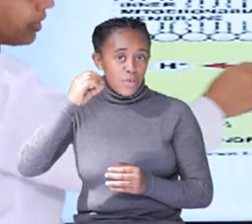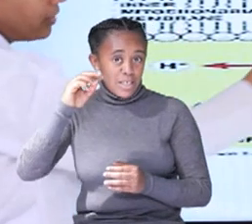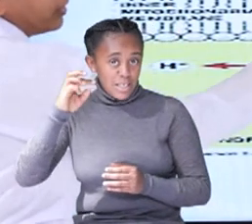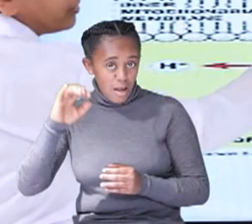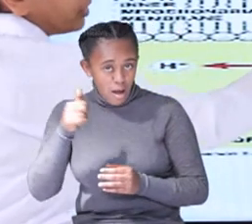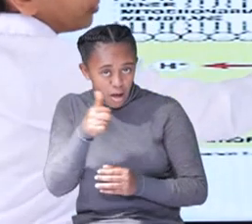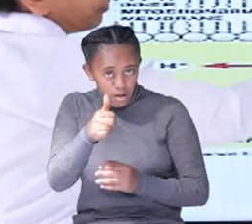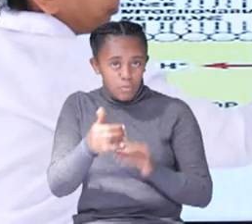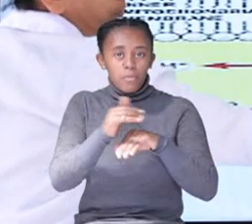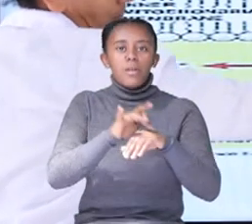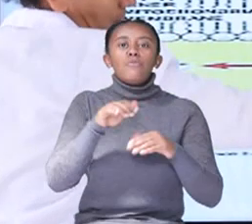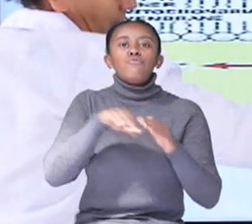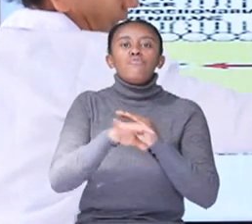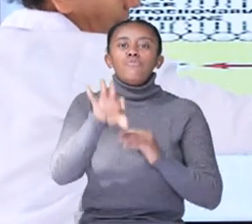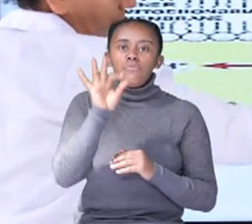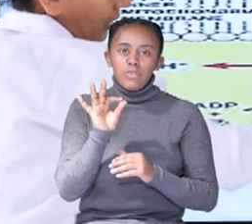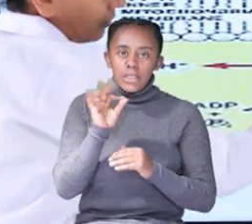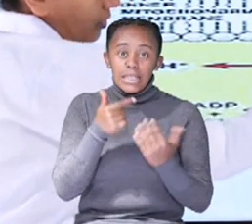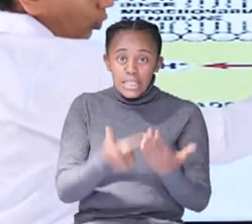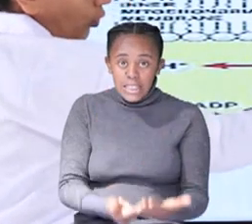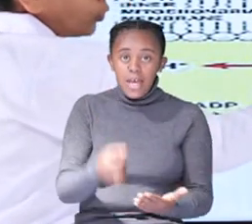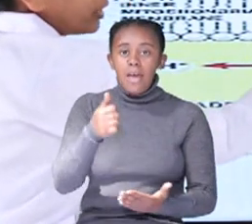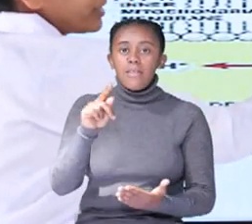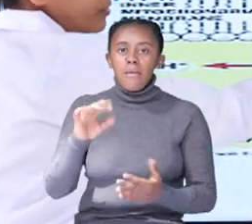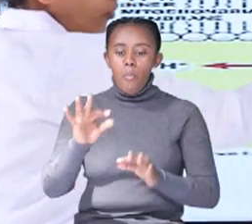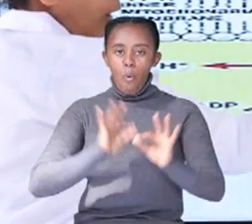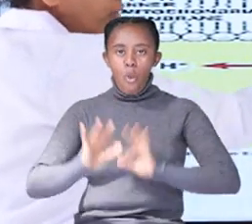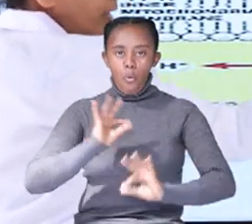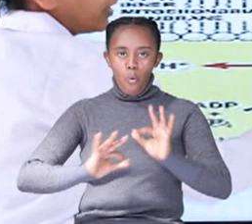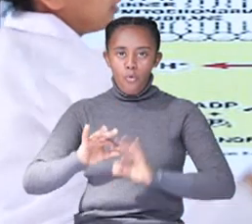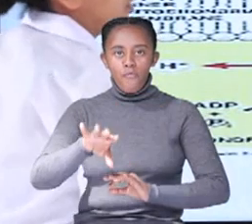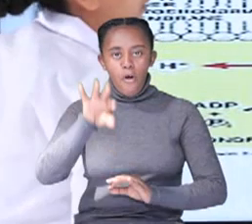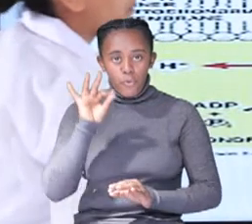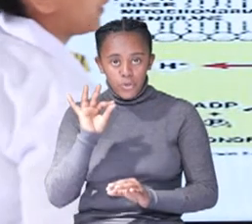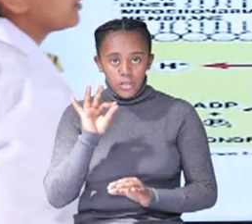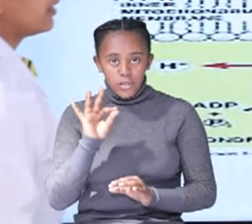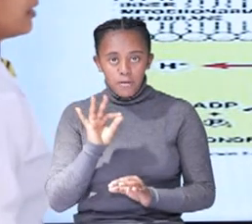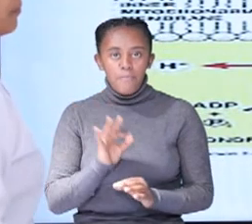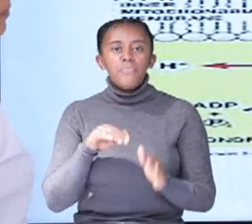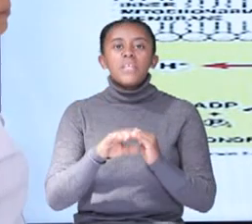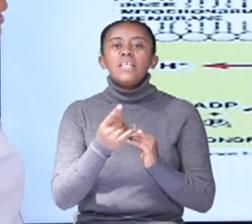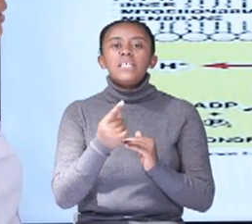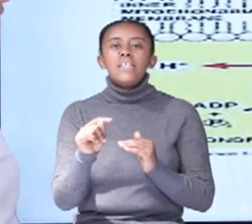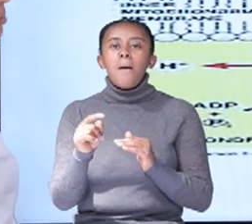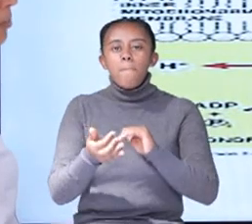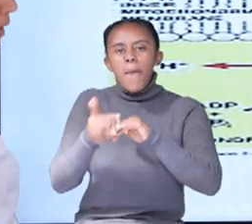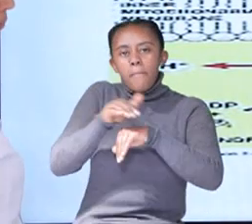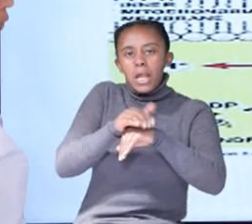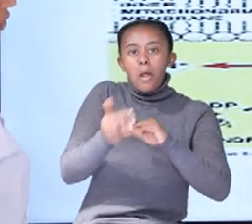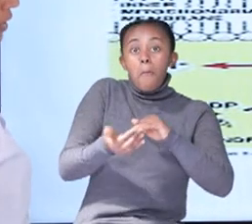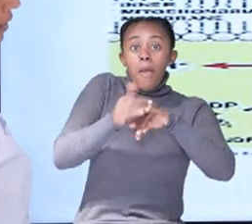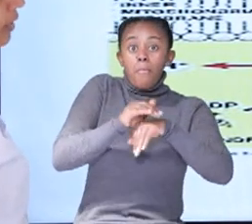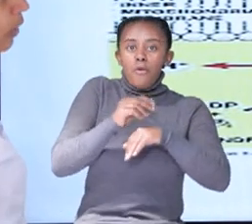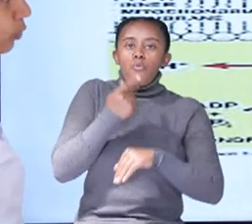mitochondrial membrane, this ATP synthase molecule is found in the membrane as